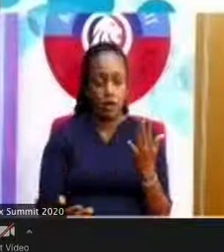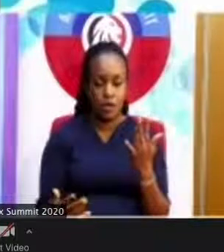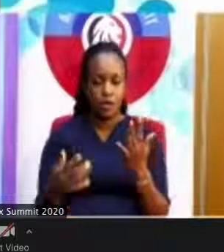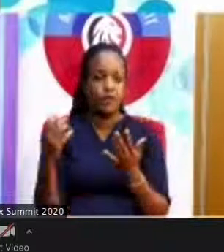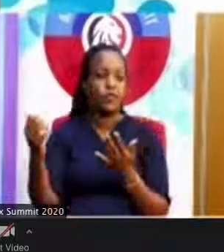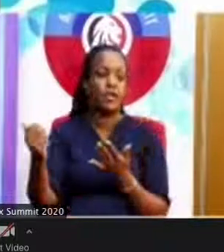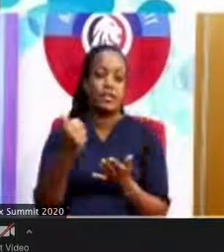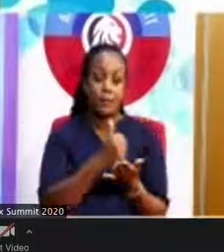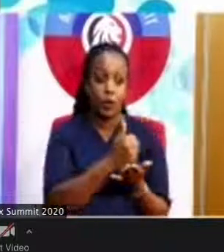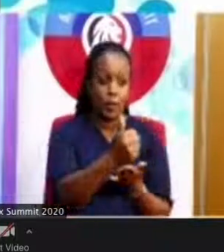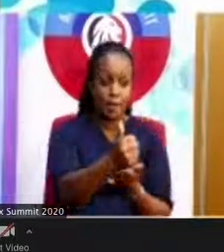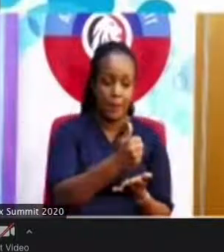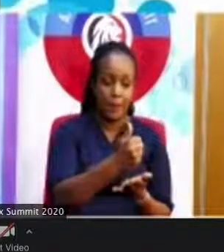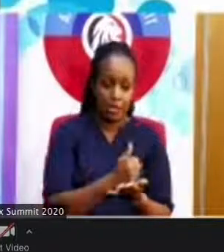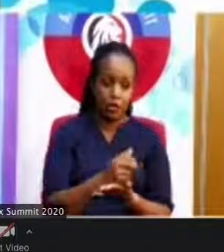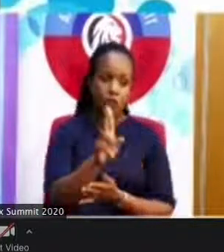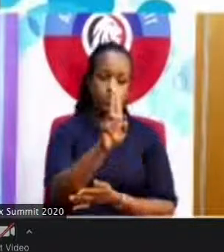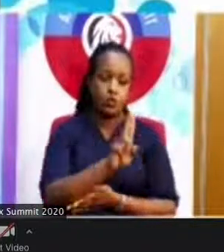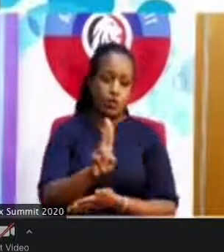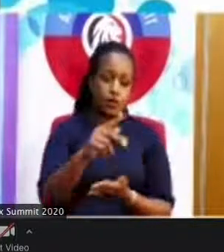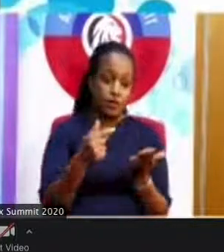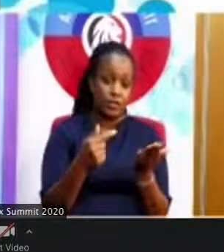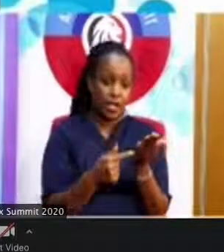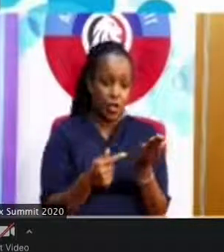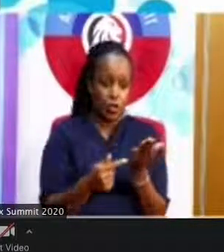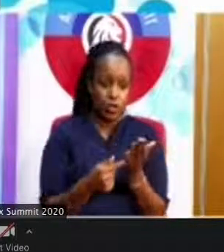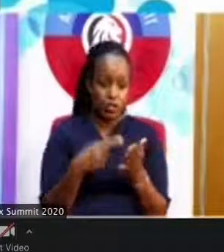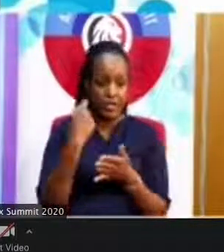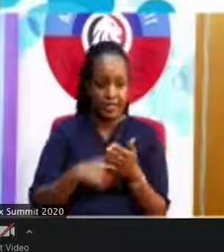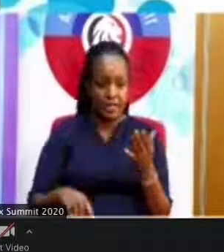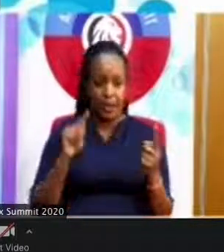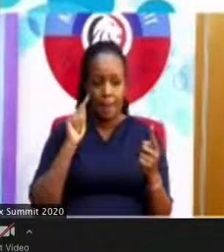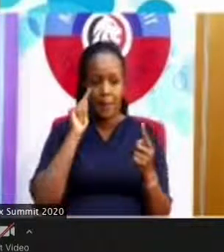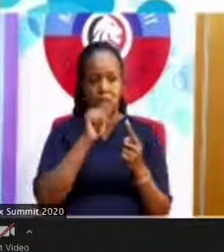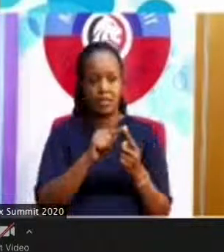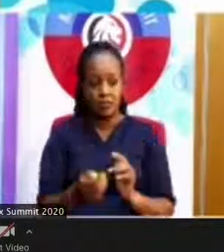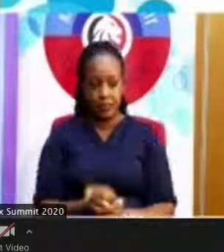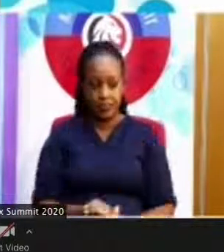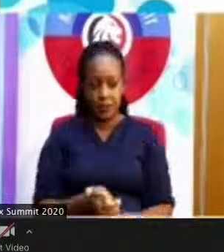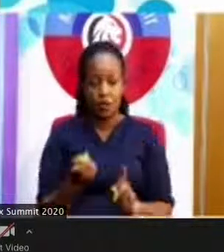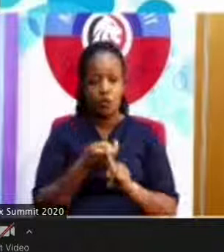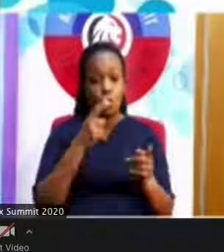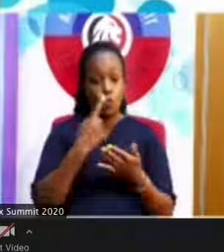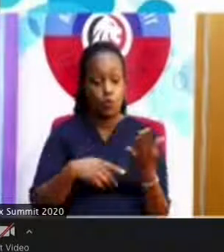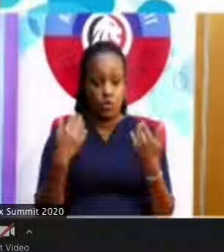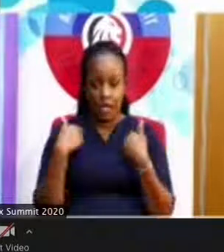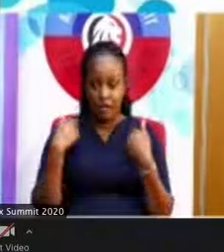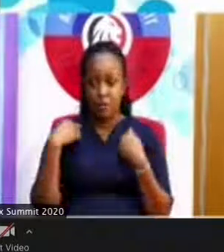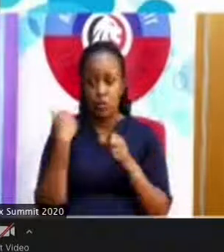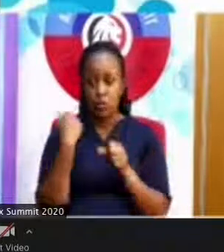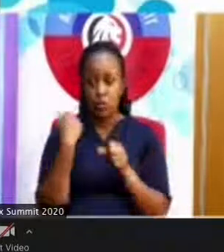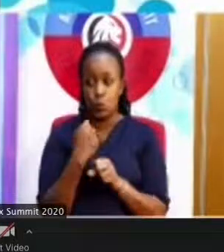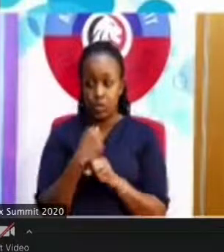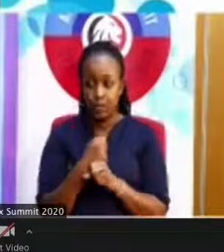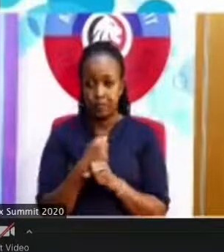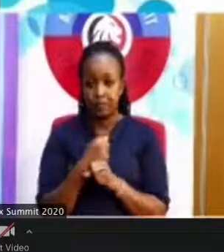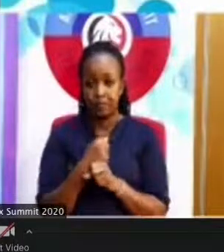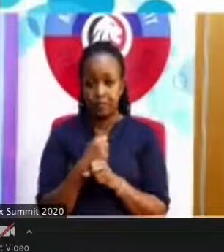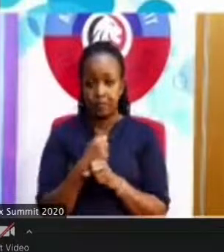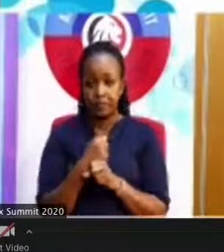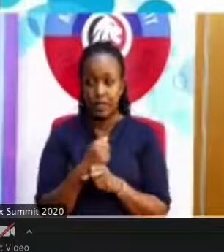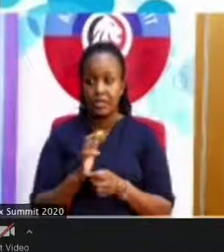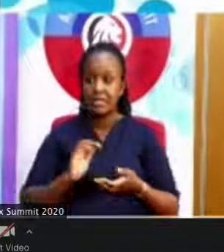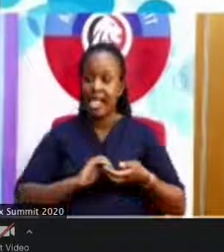technology for tax purposes. Part of what we are doing is engagement